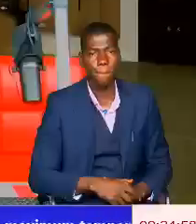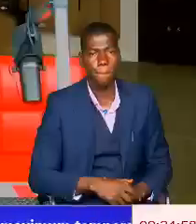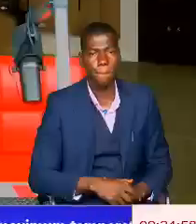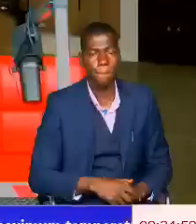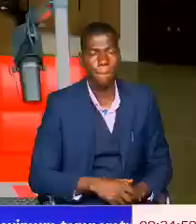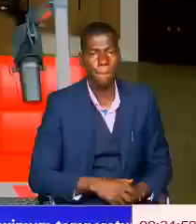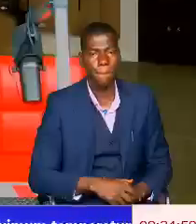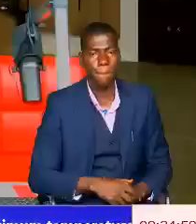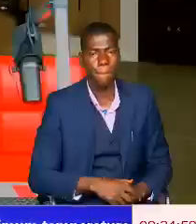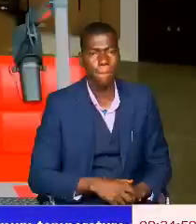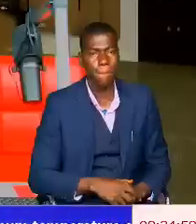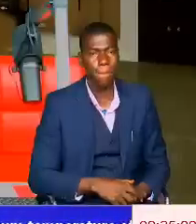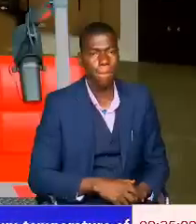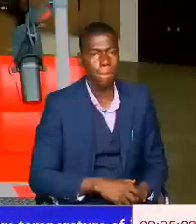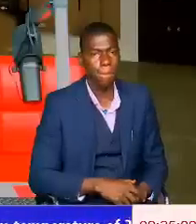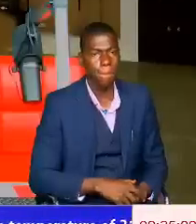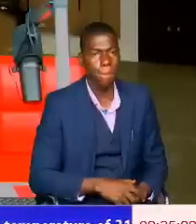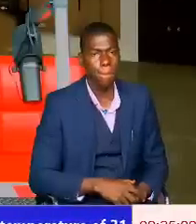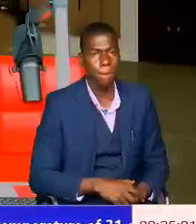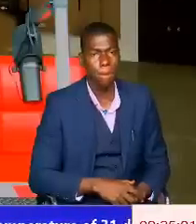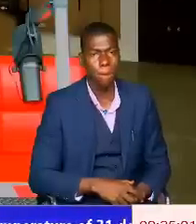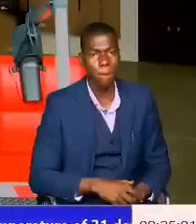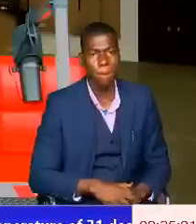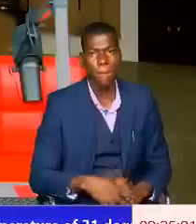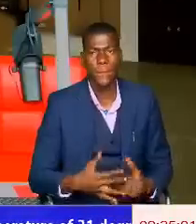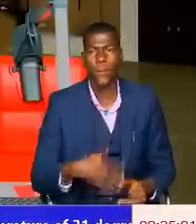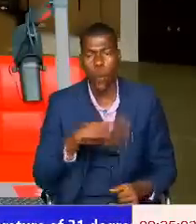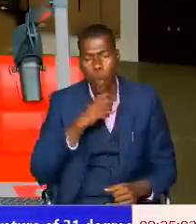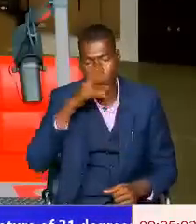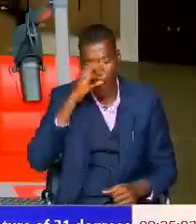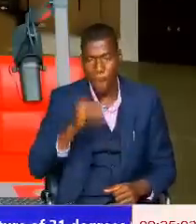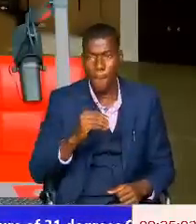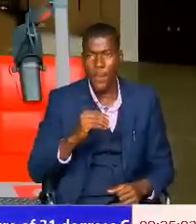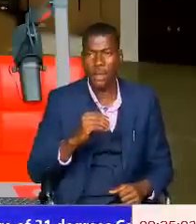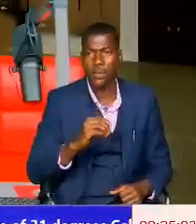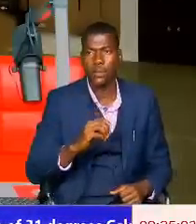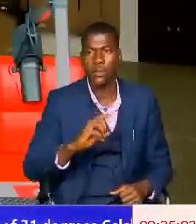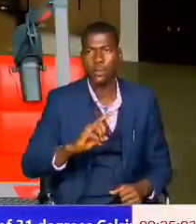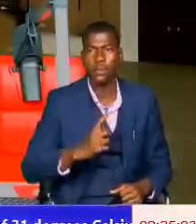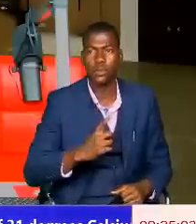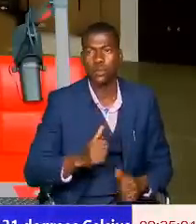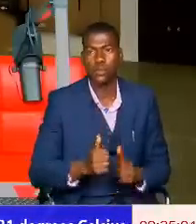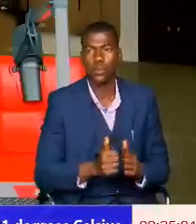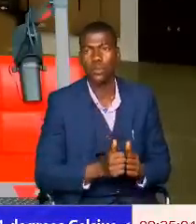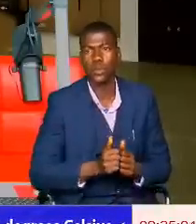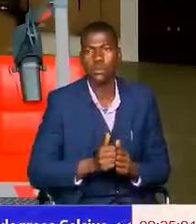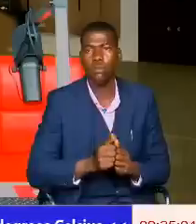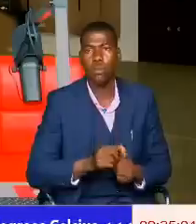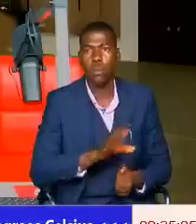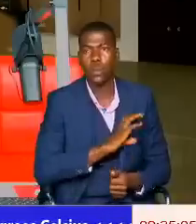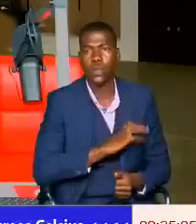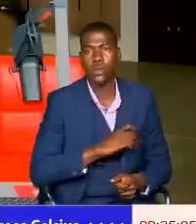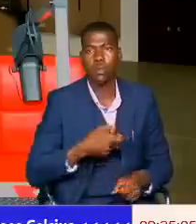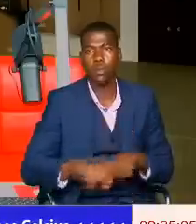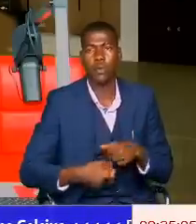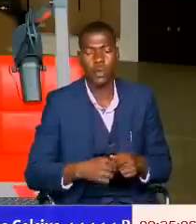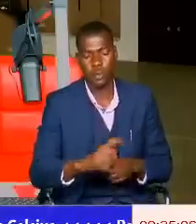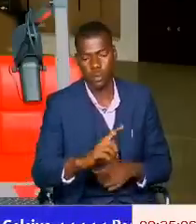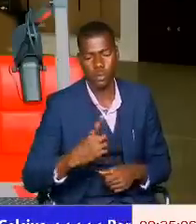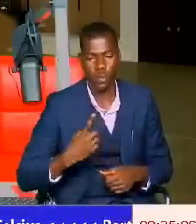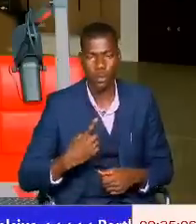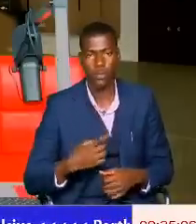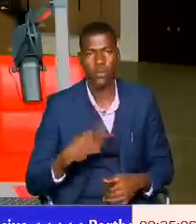Hmm. Yes, that daddy will get police case. Come quickly. NIPOST, we are coming back to